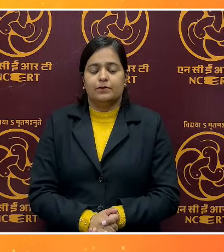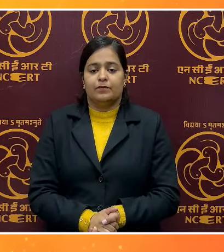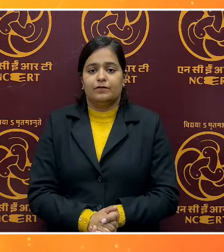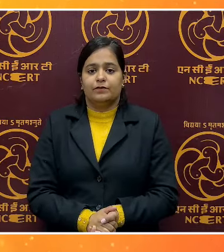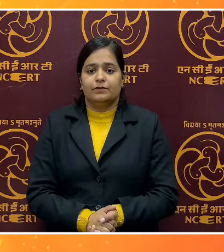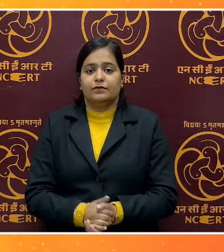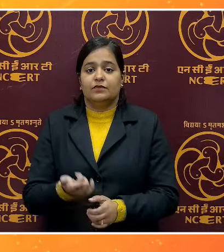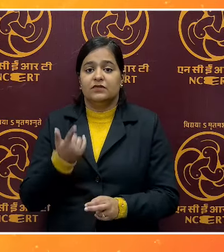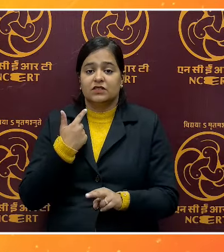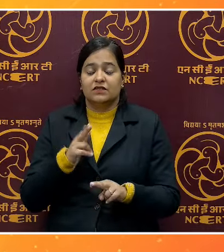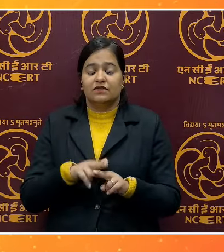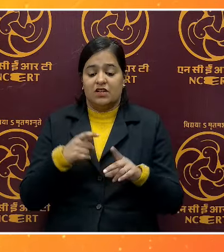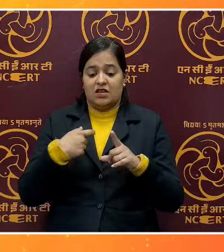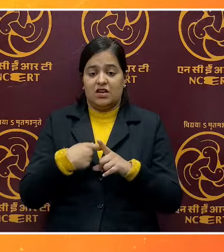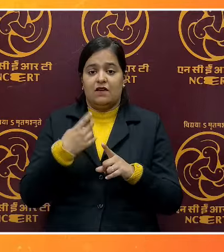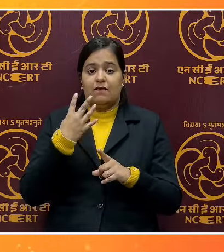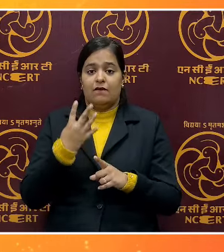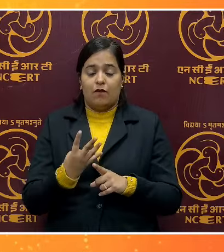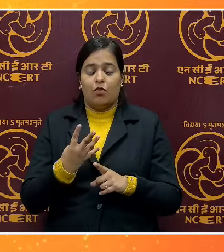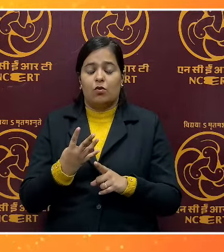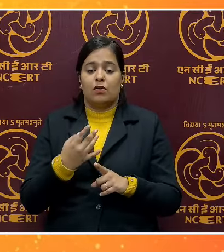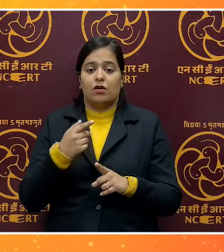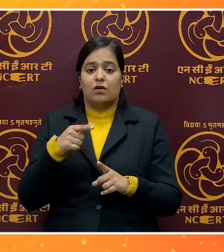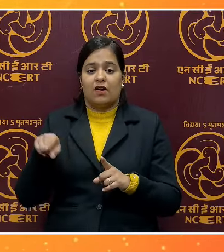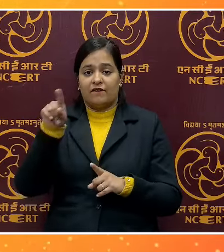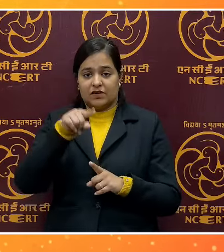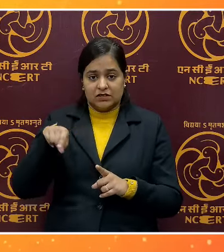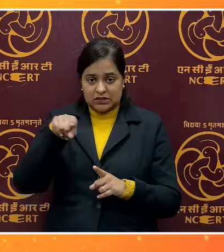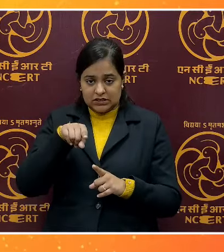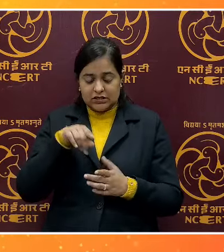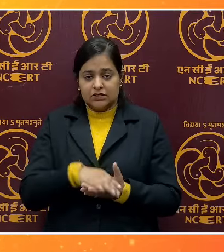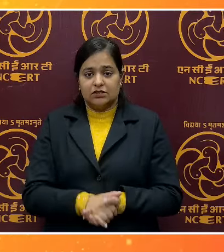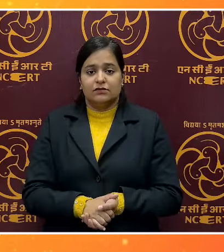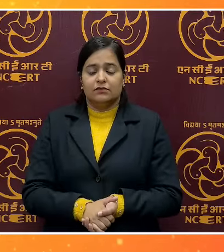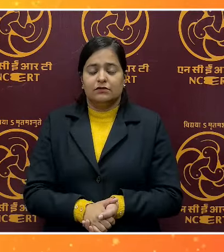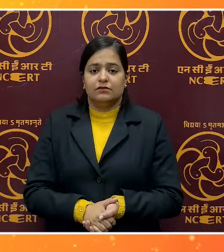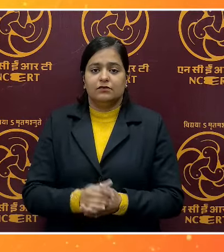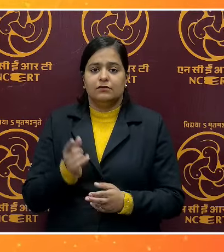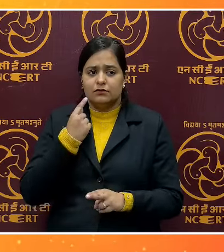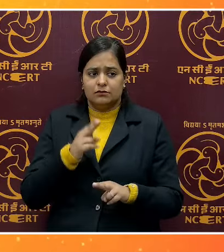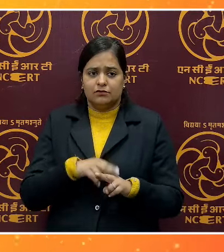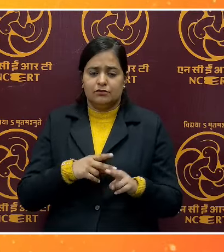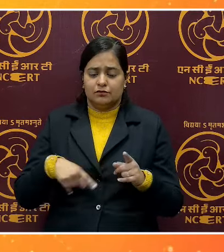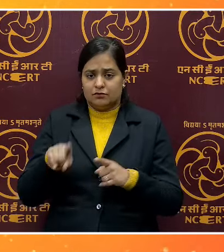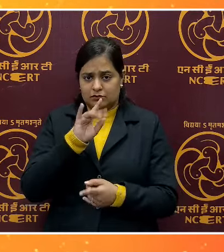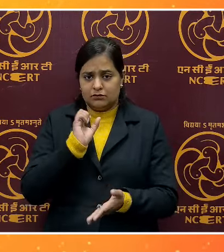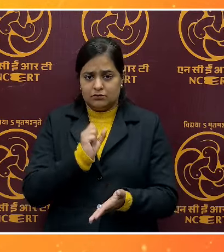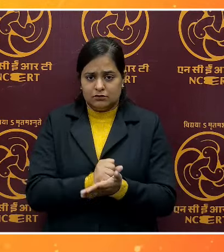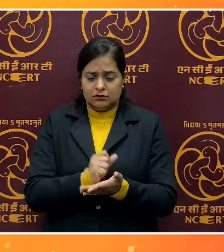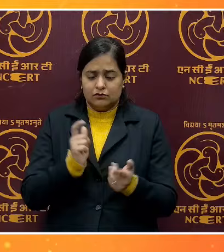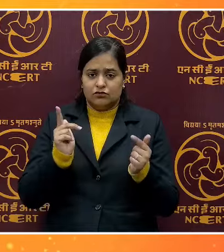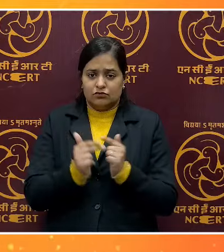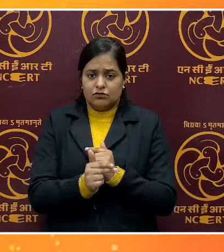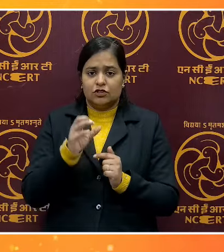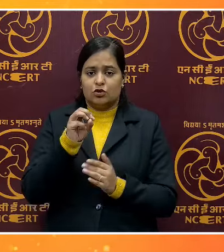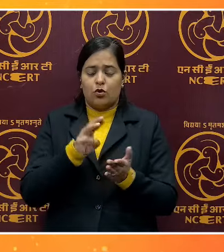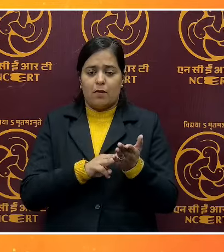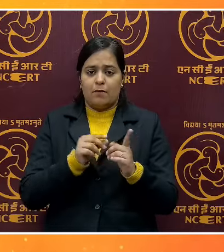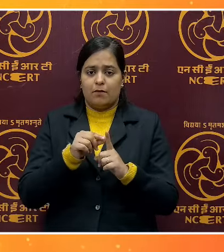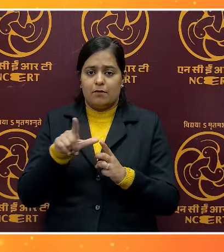of K4FeCN6, if you want to decide the charge on the complex, separate